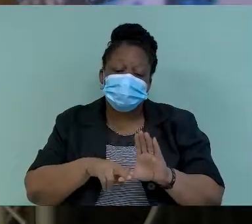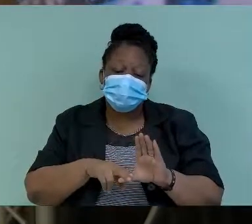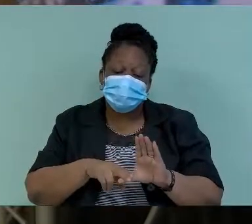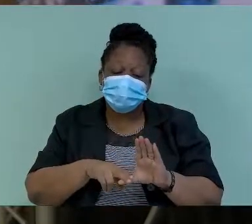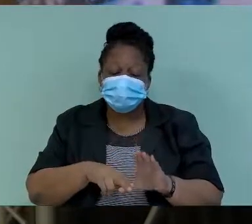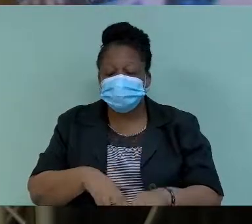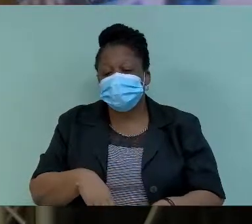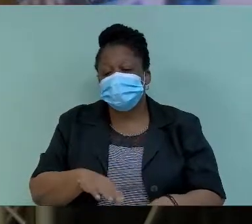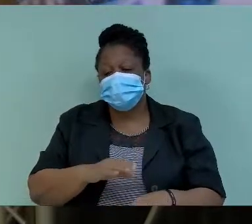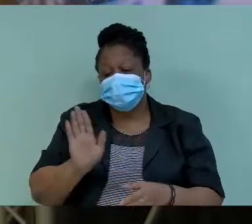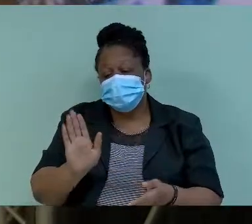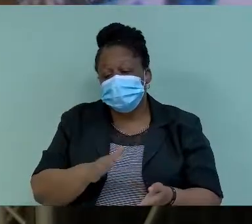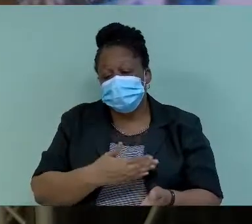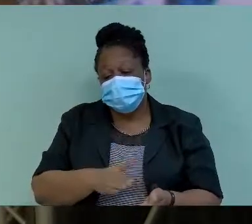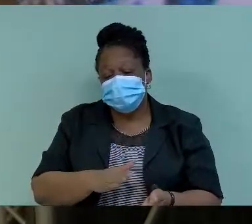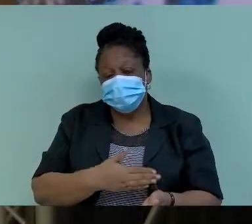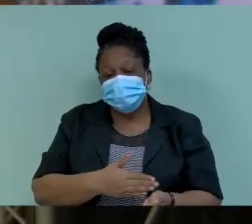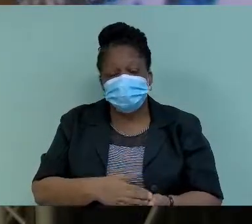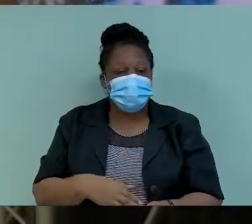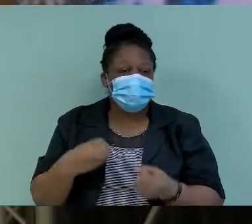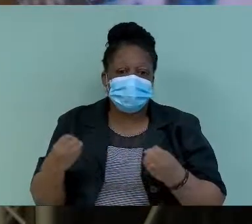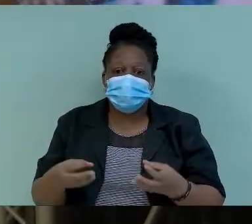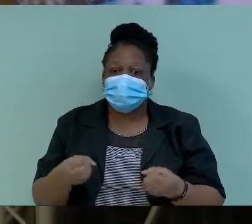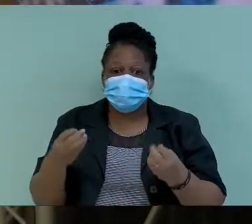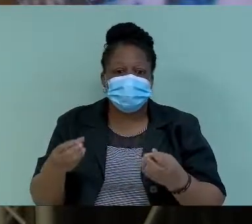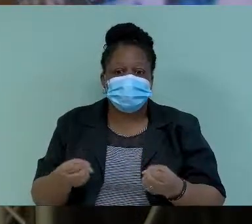sing the number of hymns to which you have become